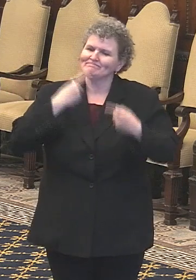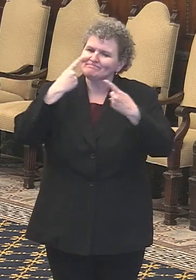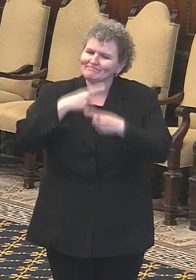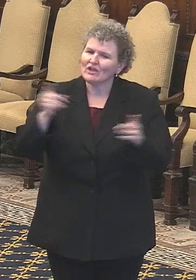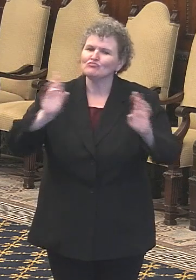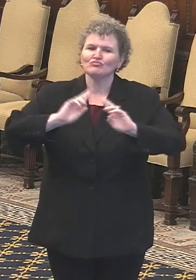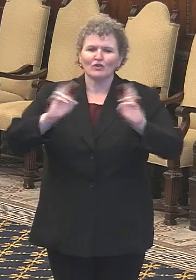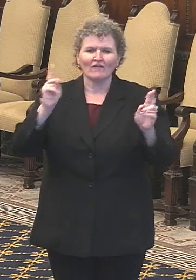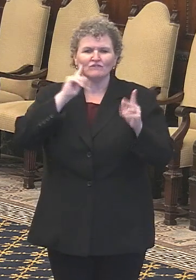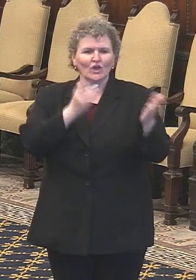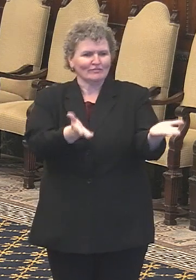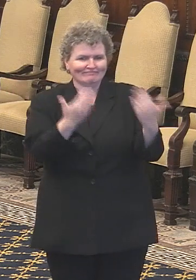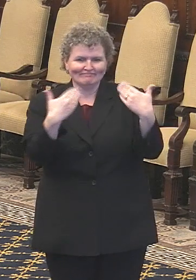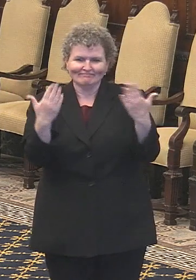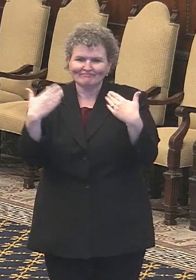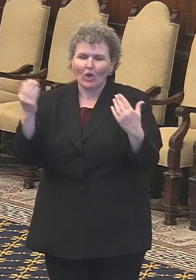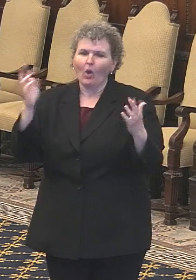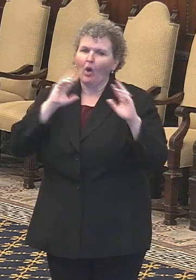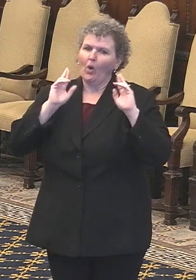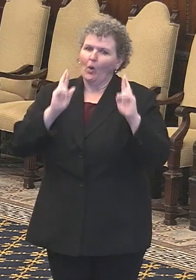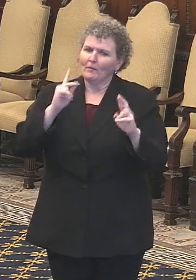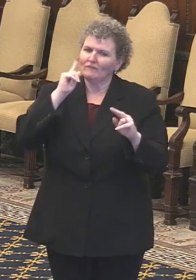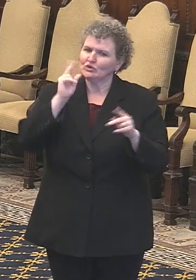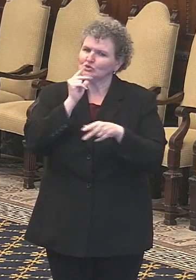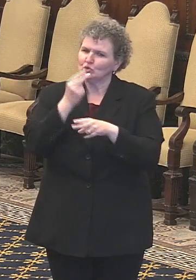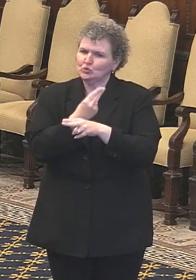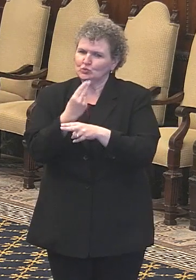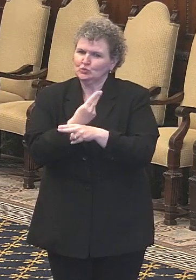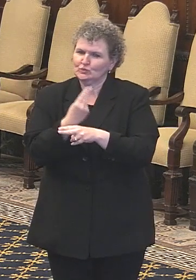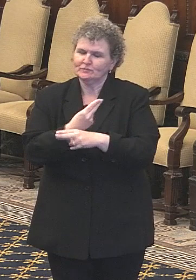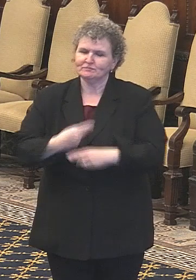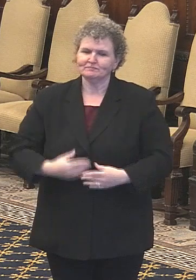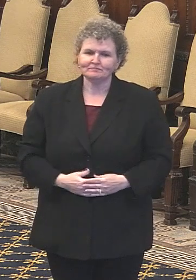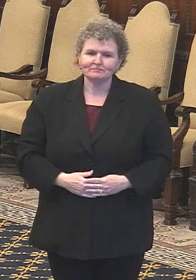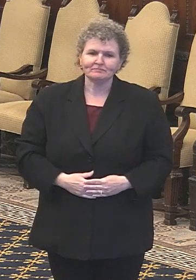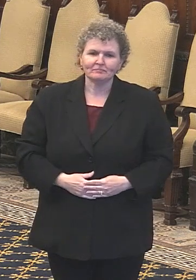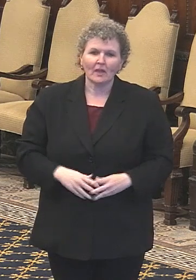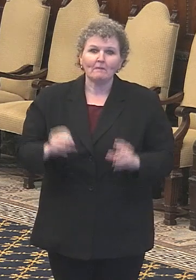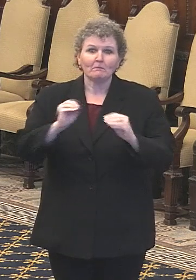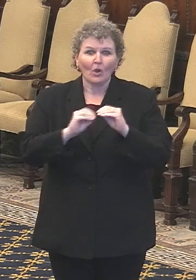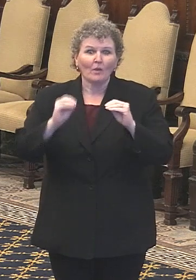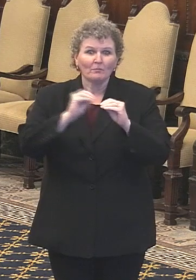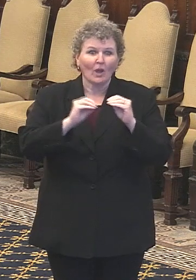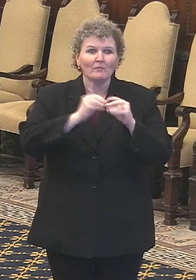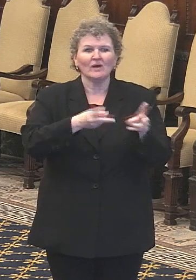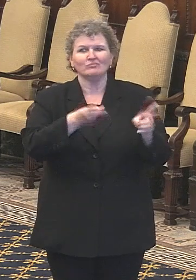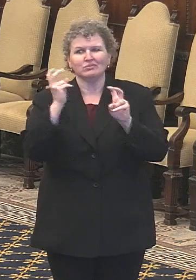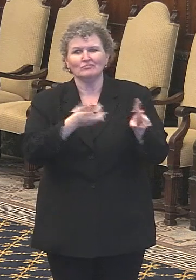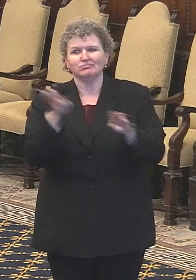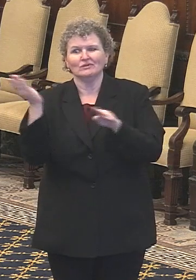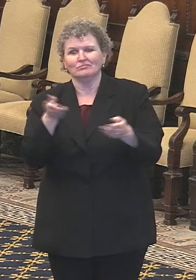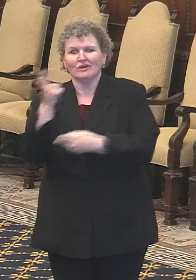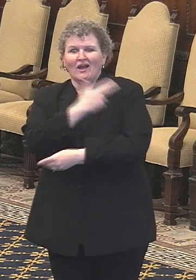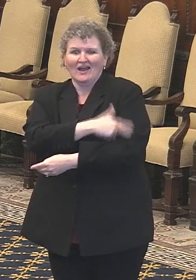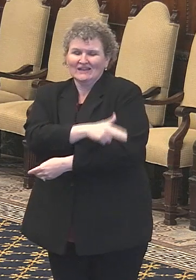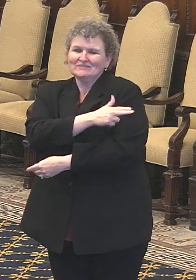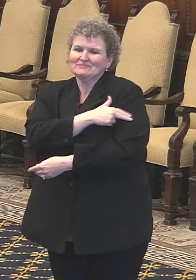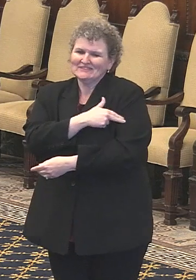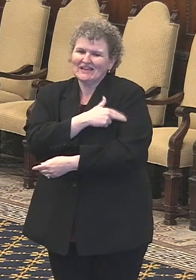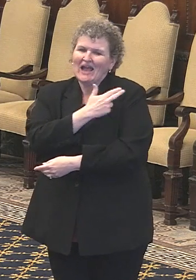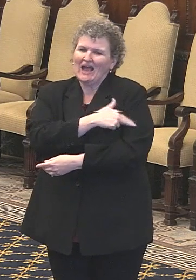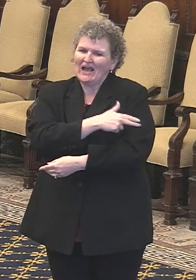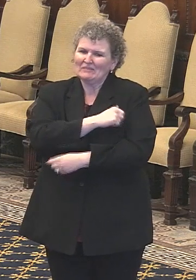we obviously hope to never have to use it at all. As more people are hospitalized with COVID-19, hospital space is at a premium,